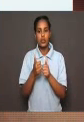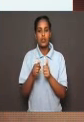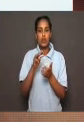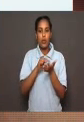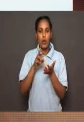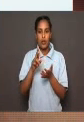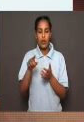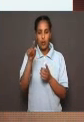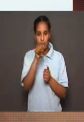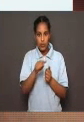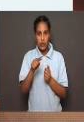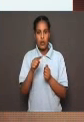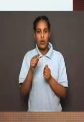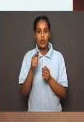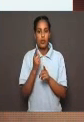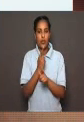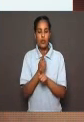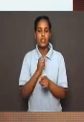molecular orbitals were formed.